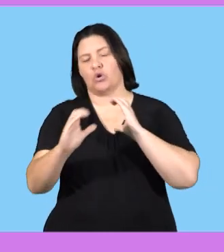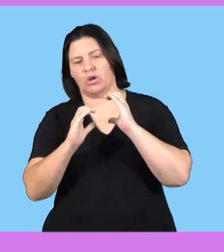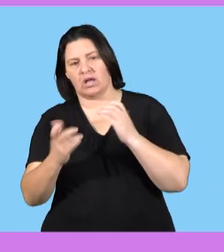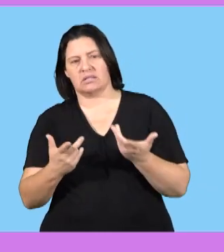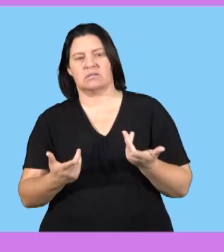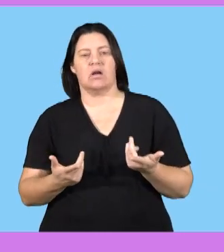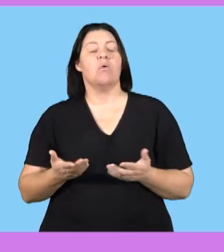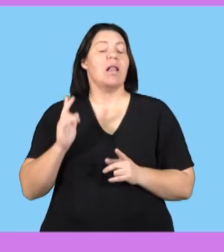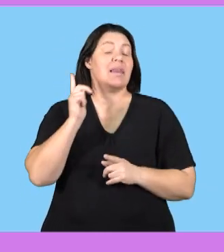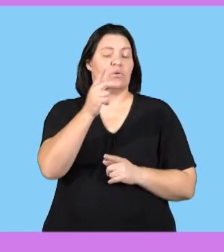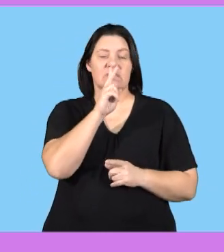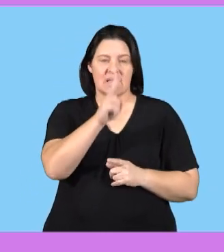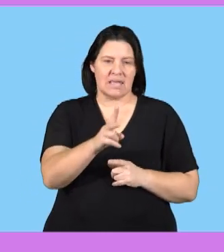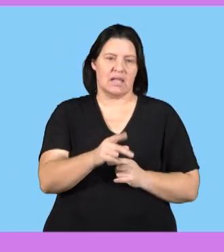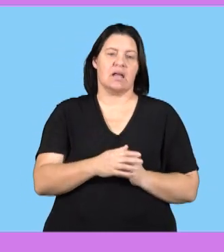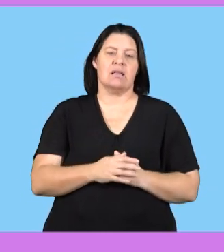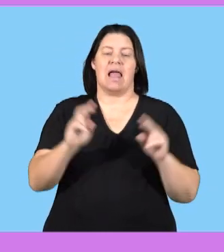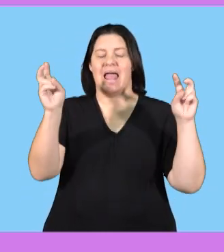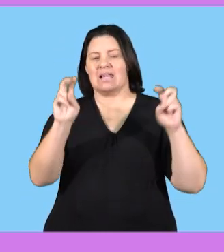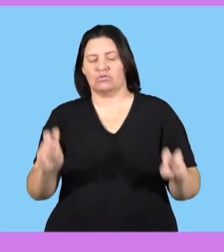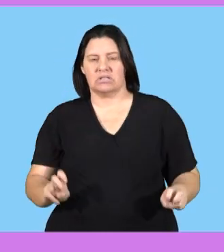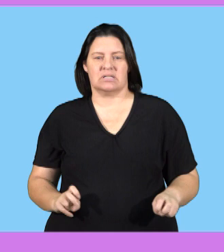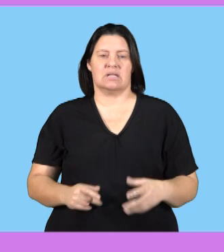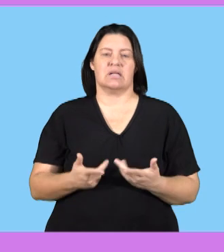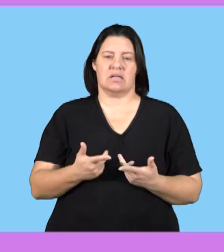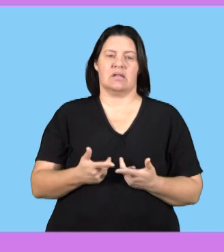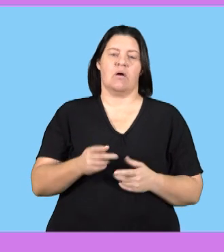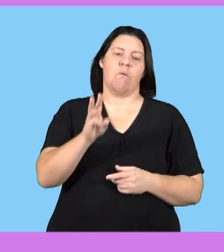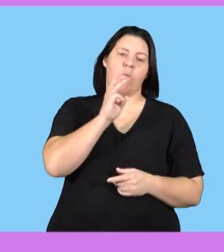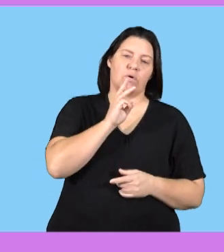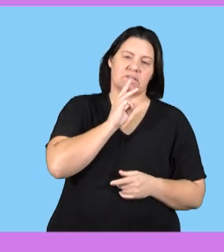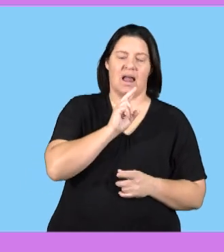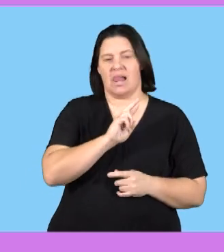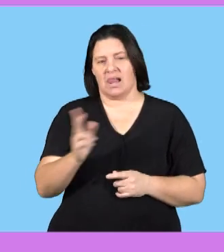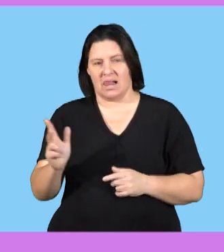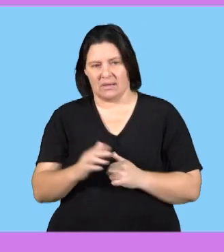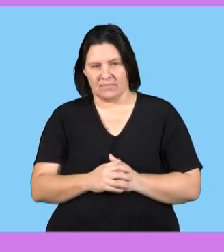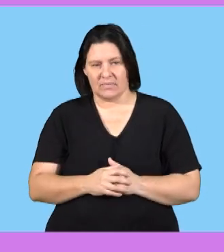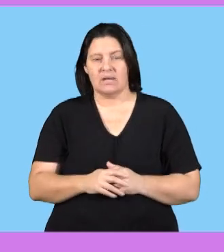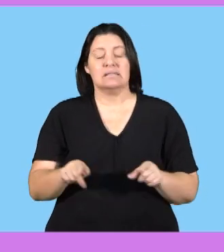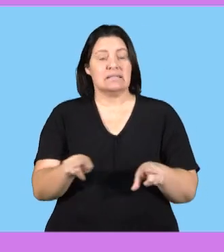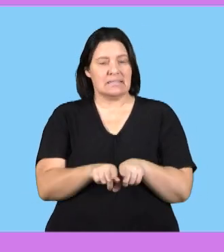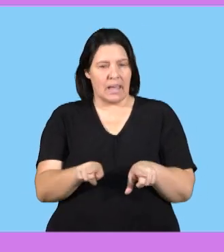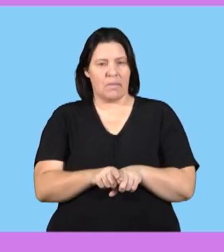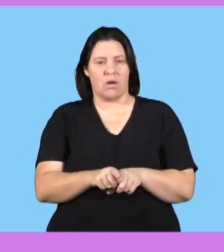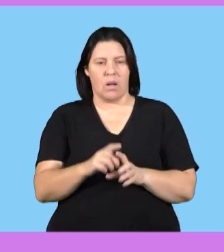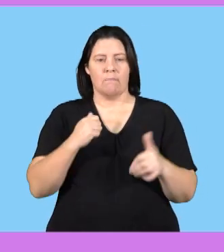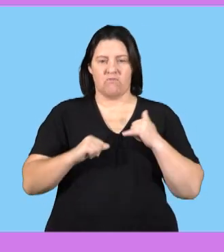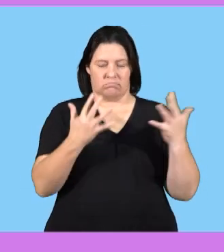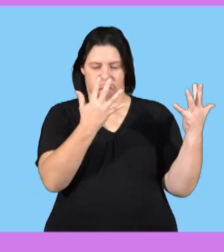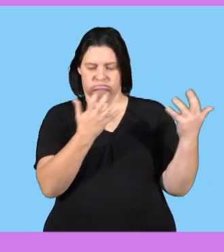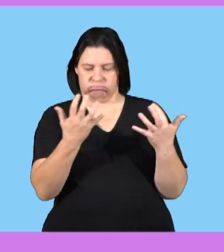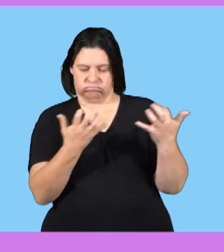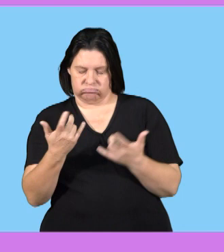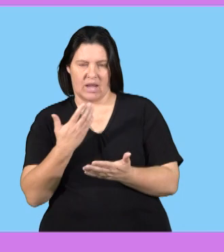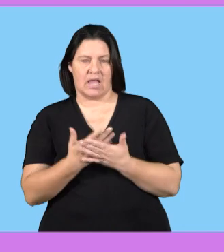communication, and later on you'll see we'll also work with electricity and water tariffs. Then also, you should be able to perform